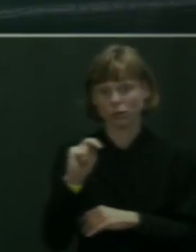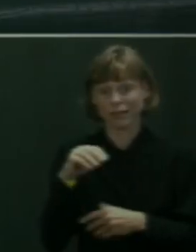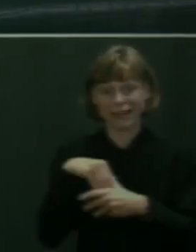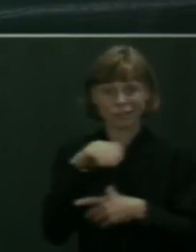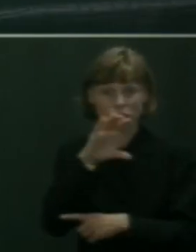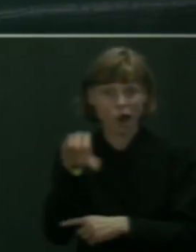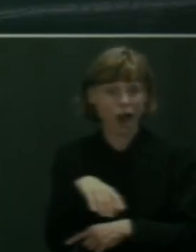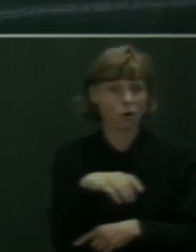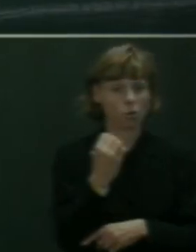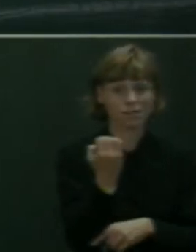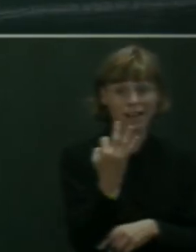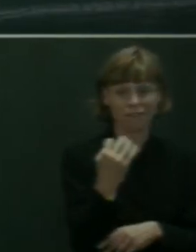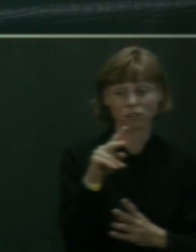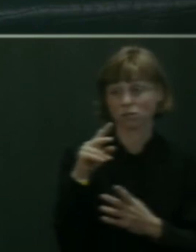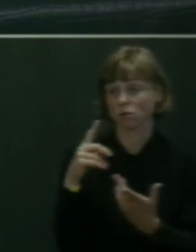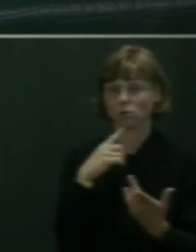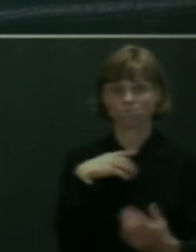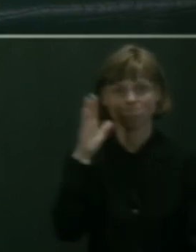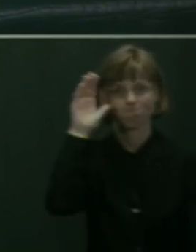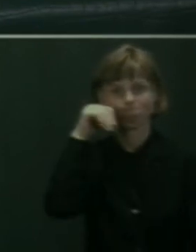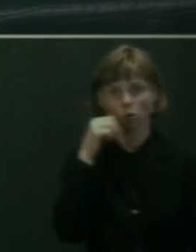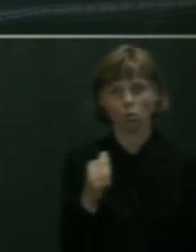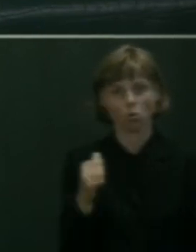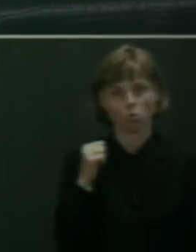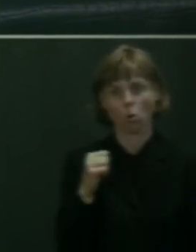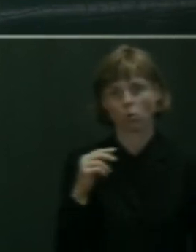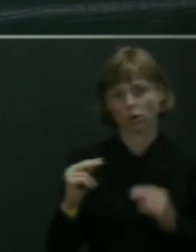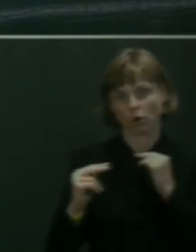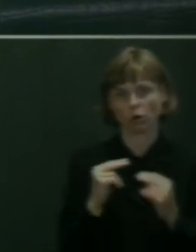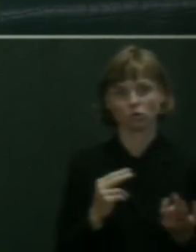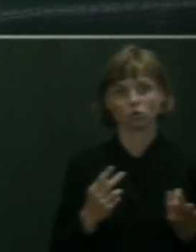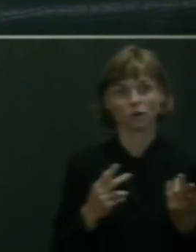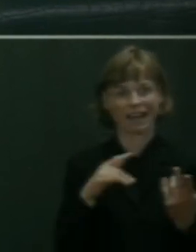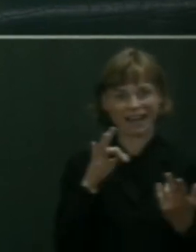If it comes down to a binary choice, who would the president choose,